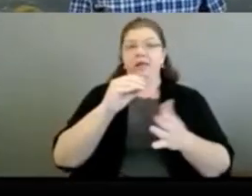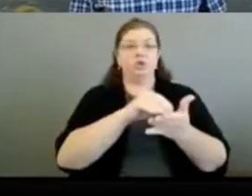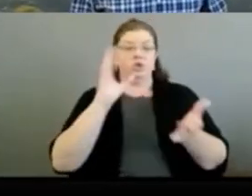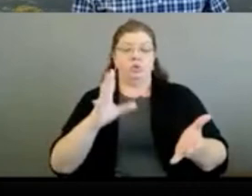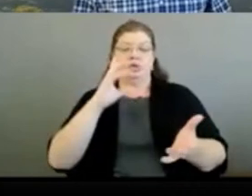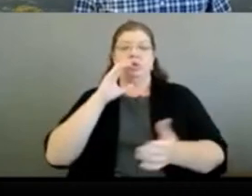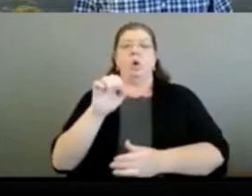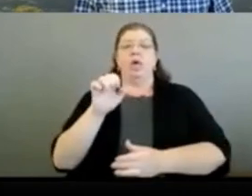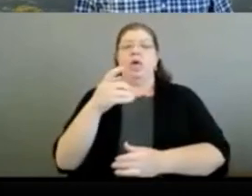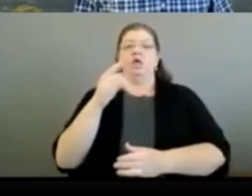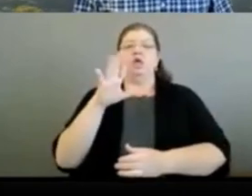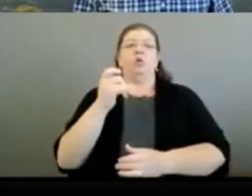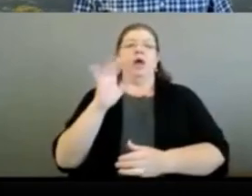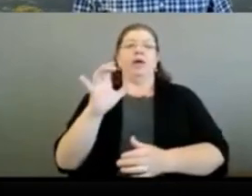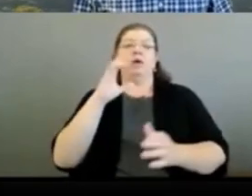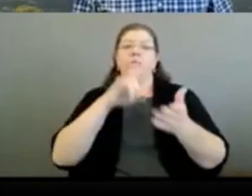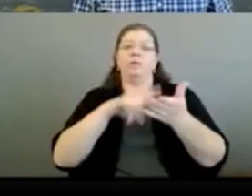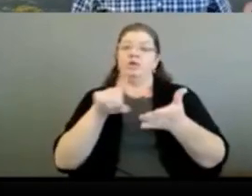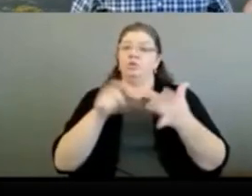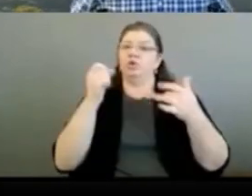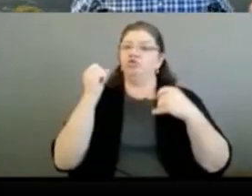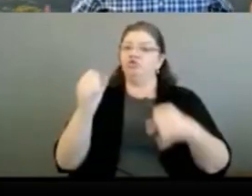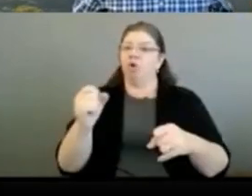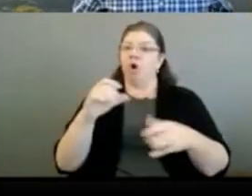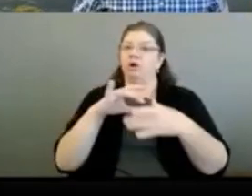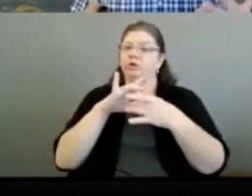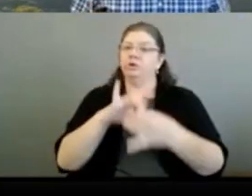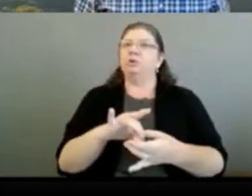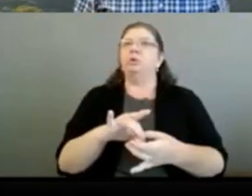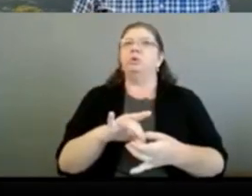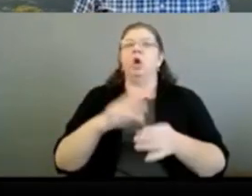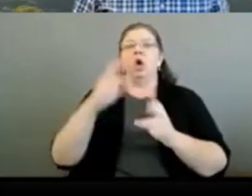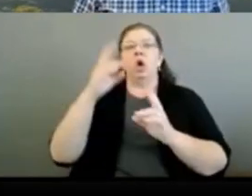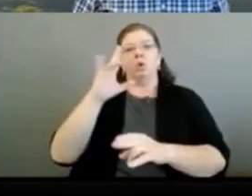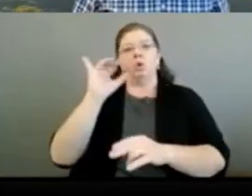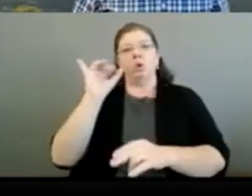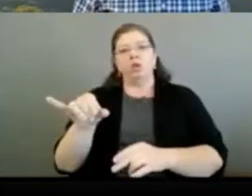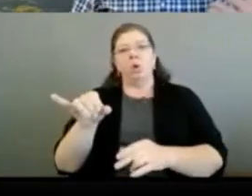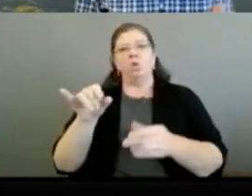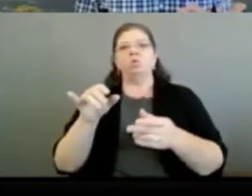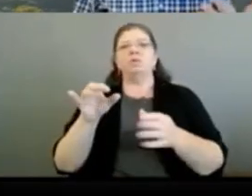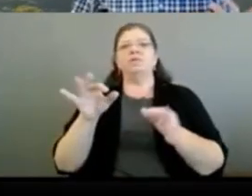really strong with respect to honoring these values